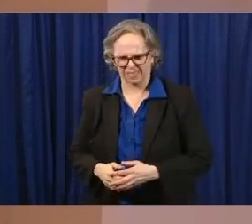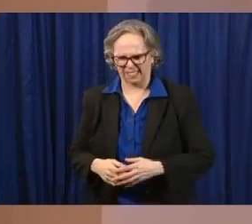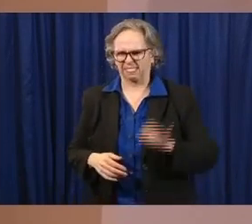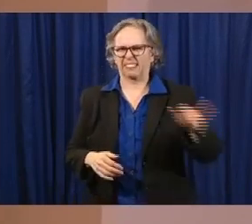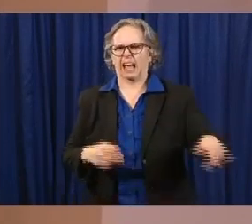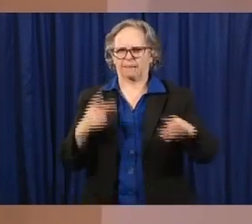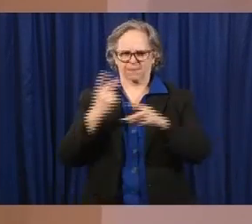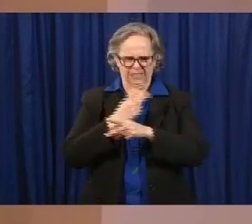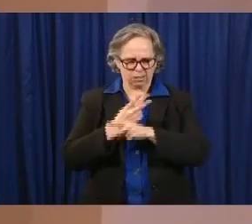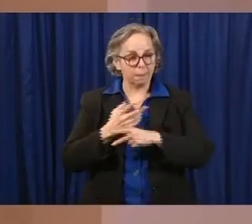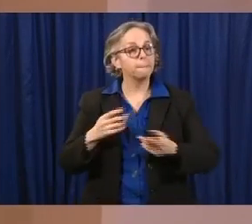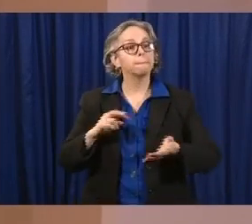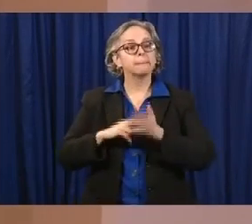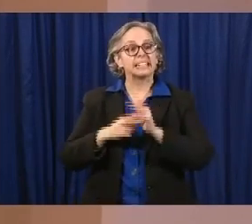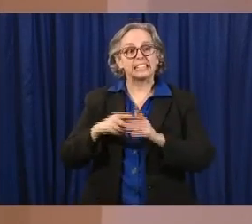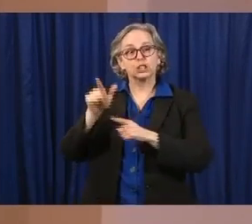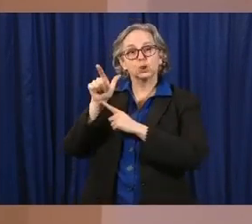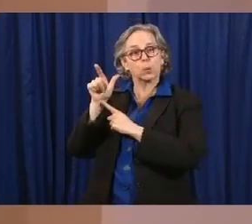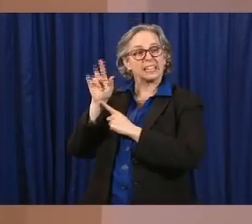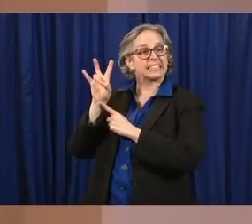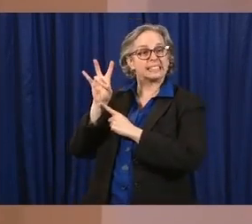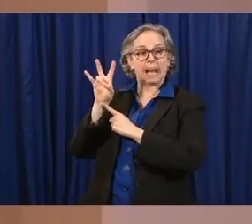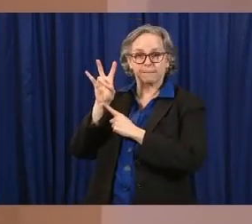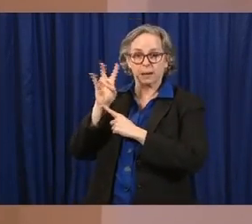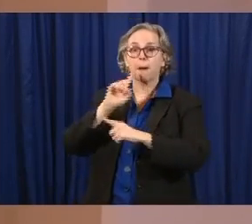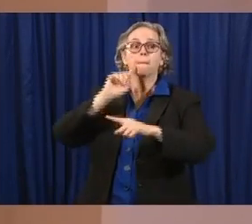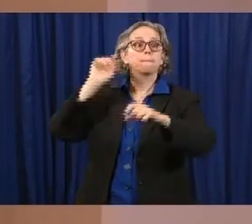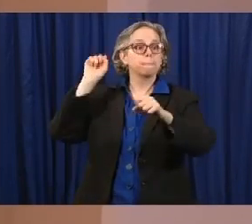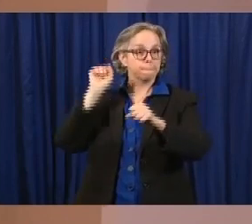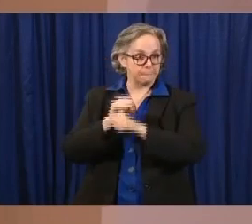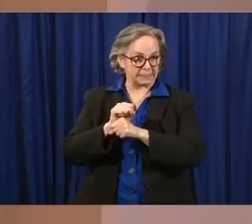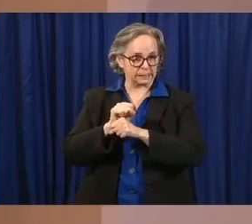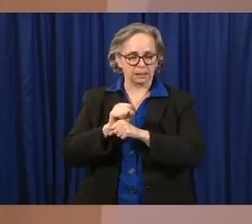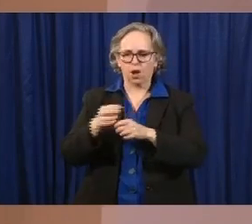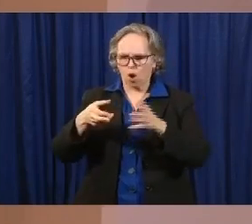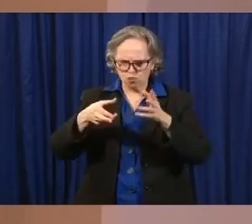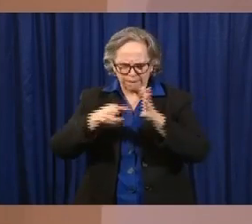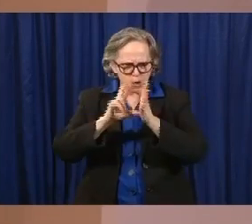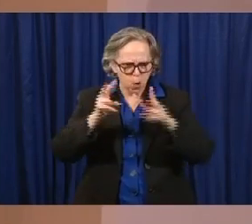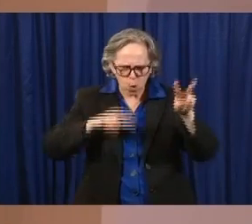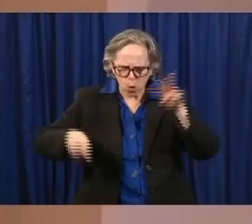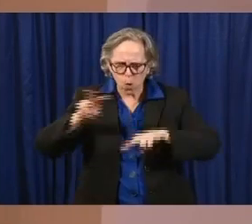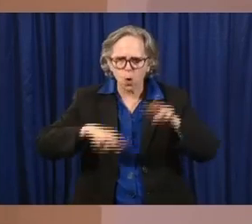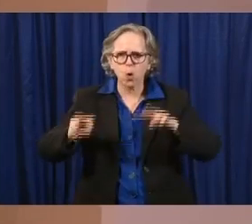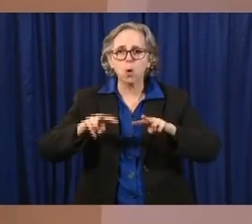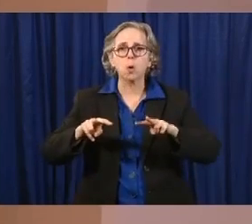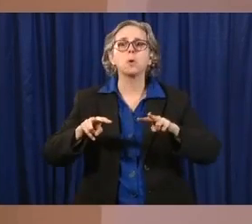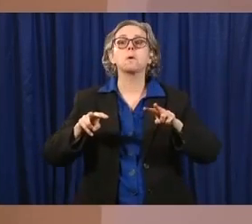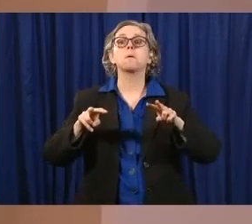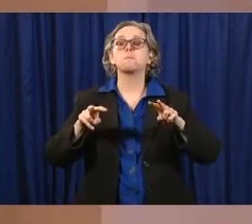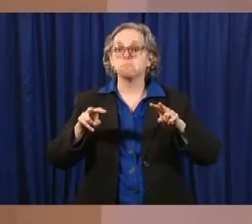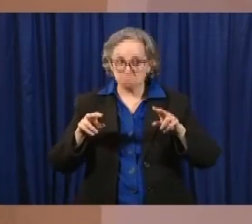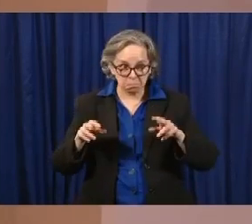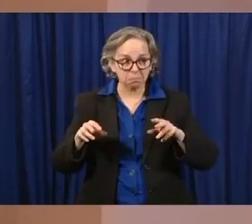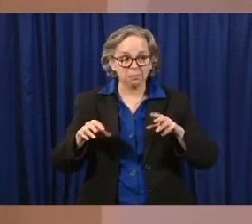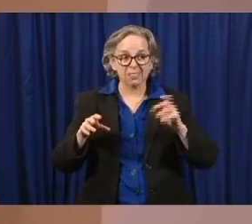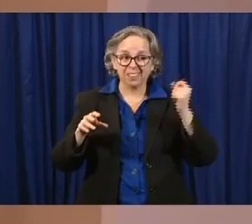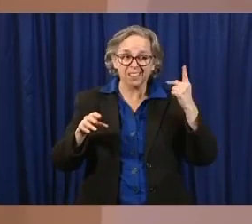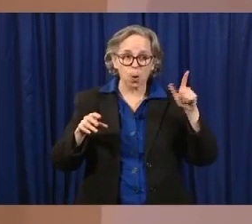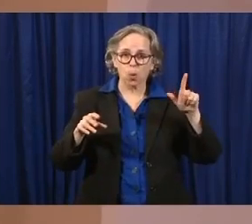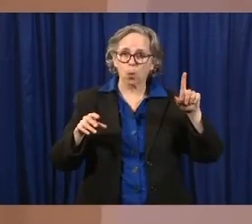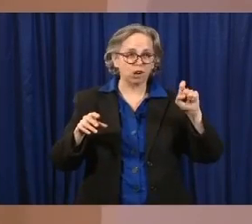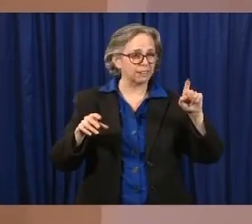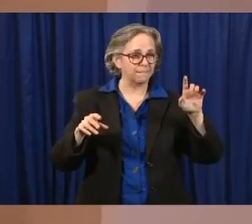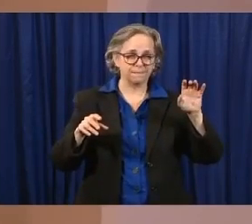currently 27 of these under review. So 194 overall, 142 didn't meet the criteria,